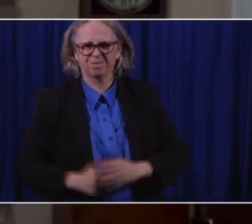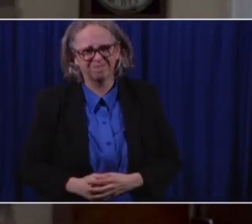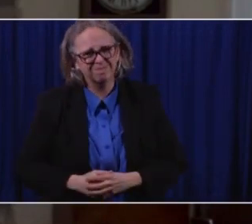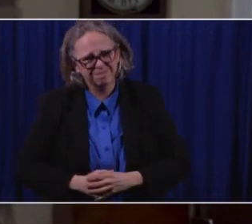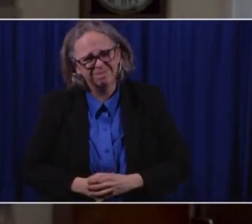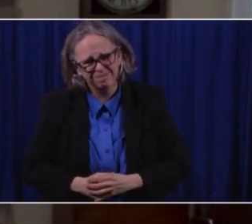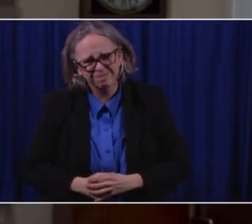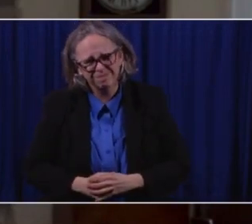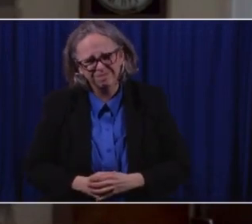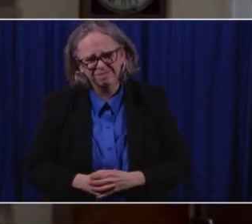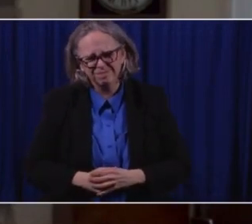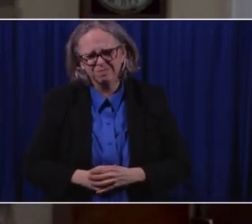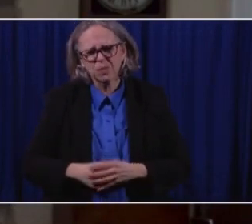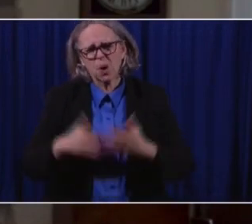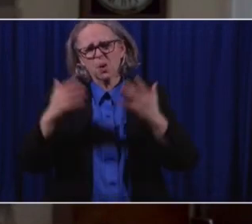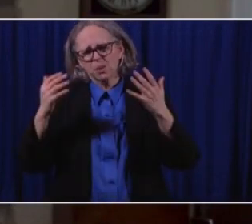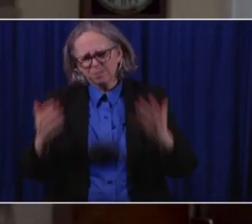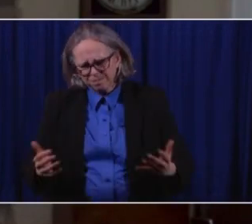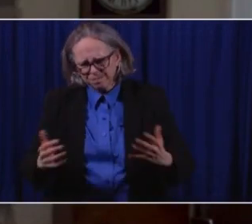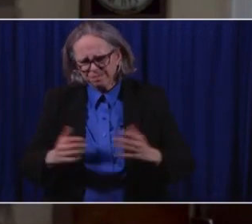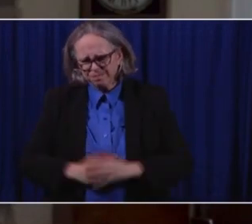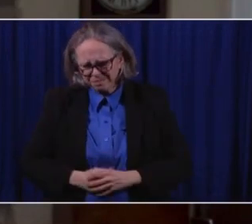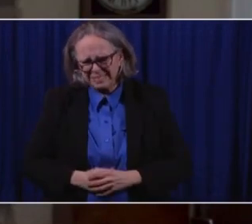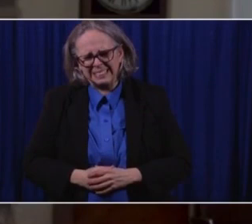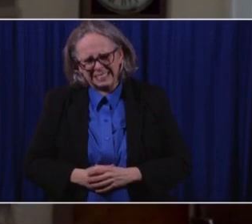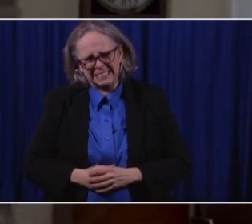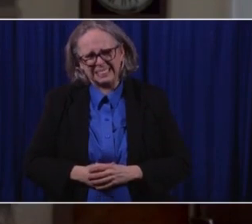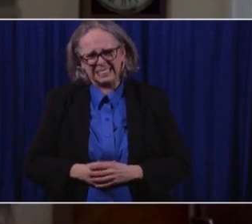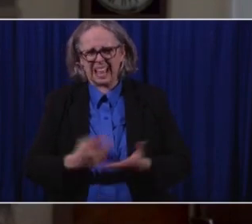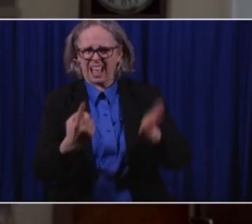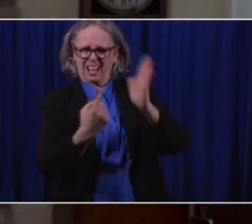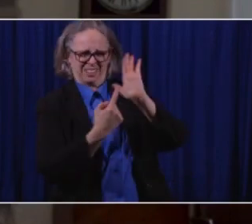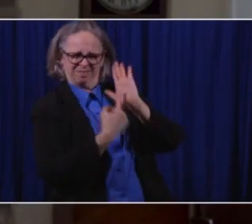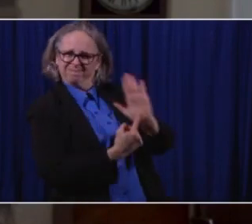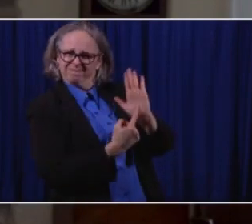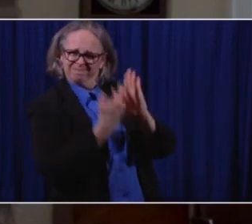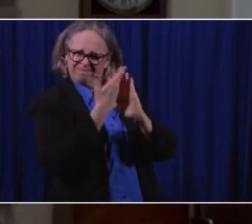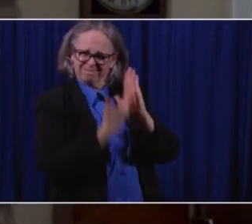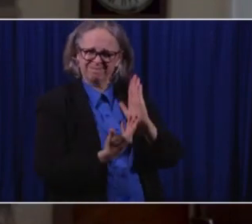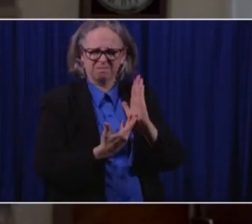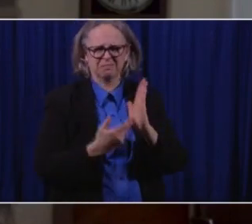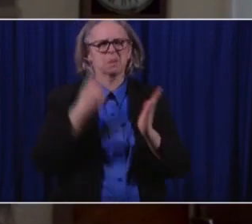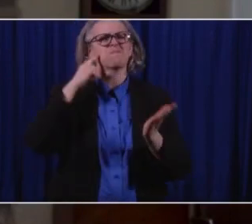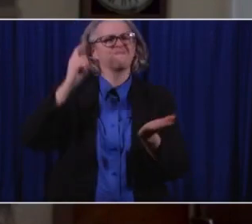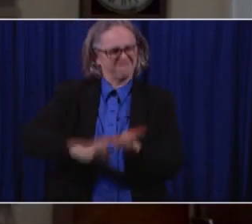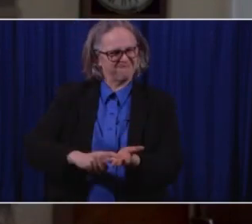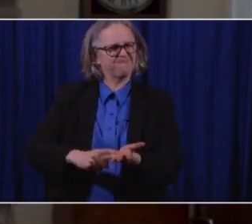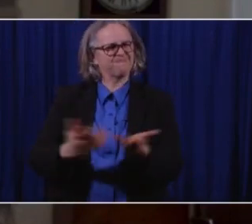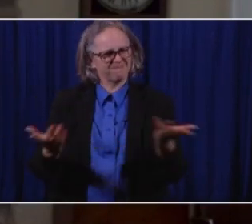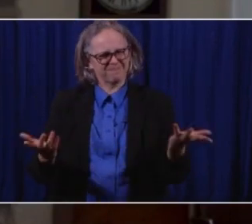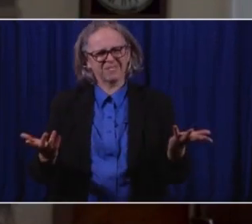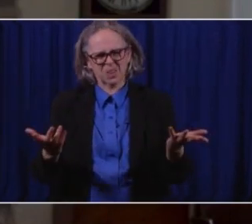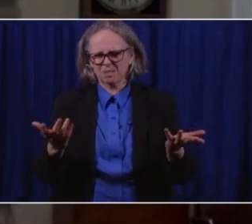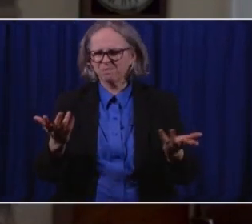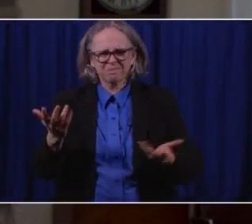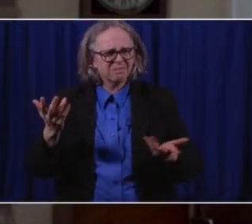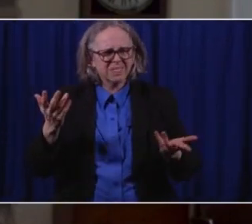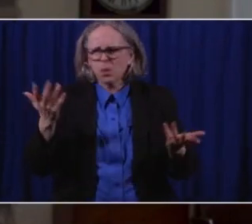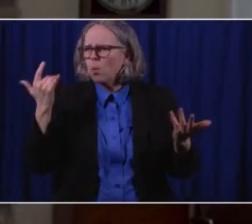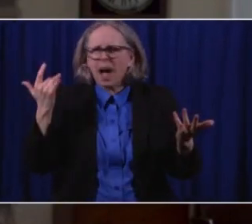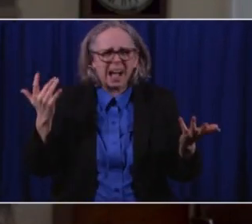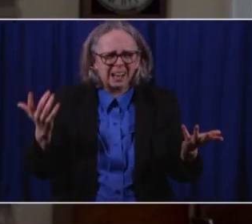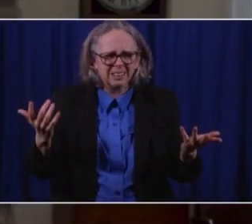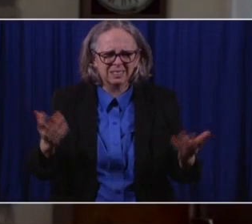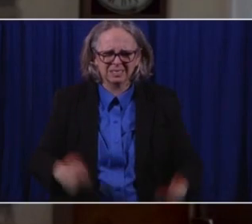So again, that I think gives us a pretty good indication of why we're in